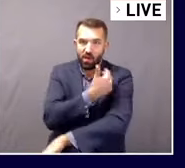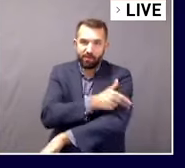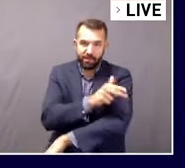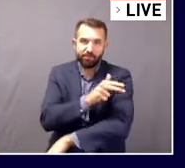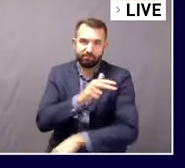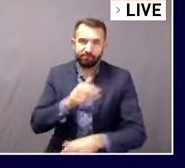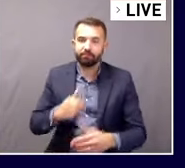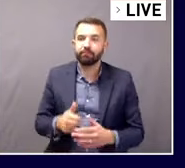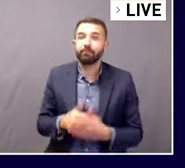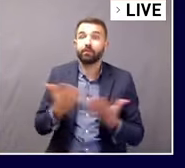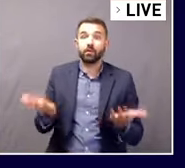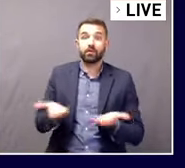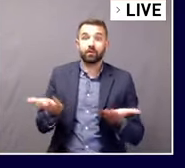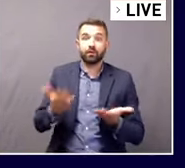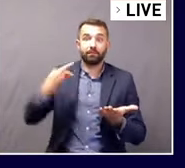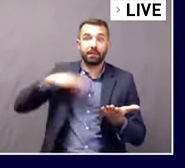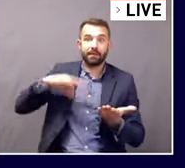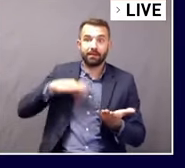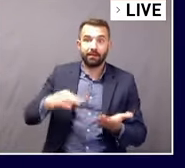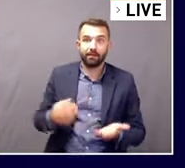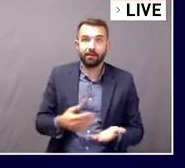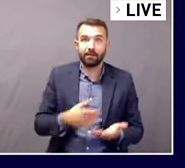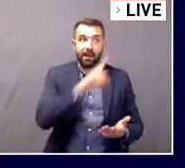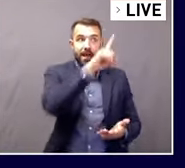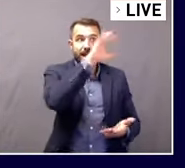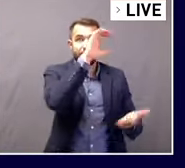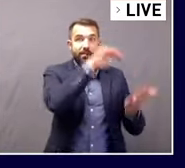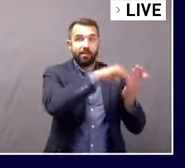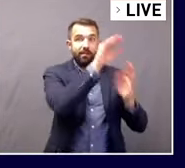than 1 for every 100,000 individuals.